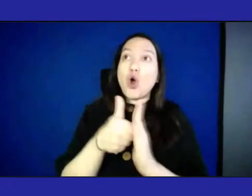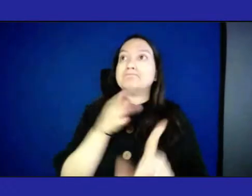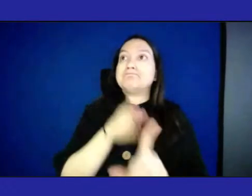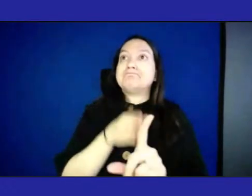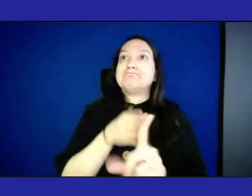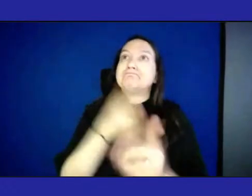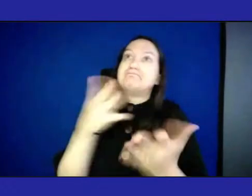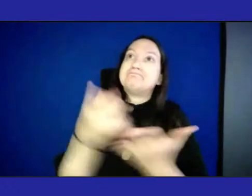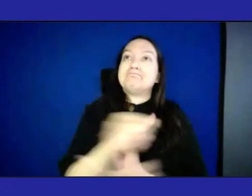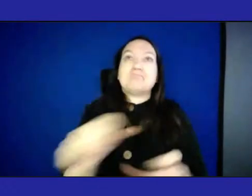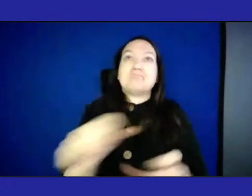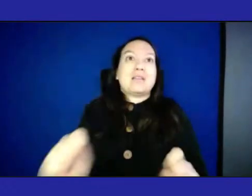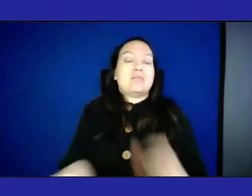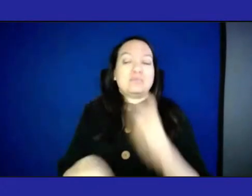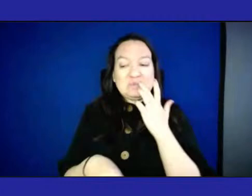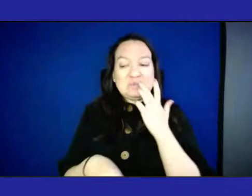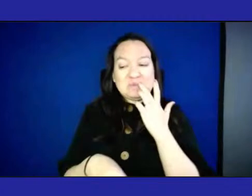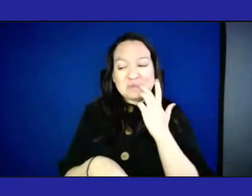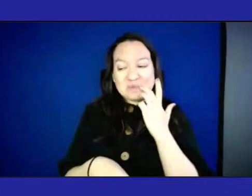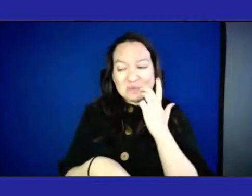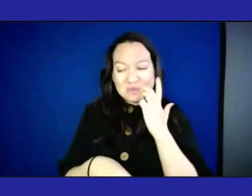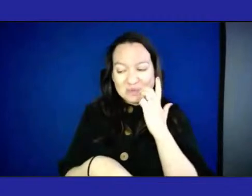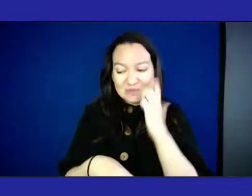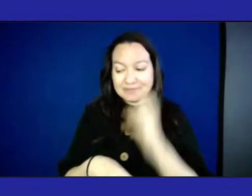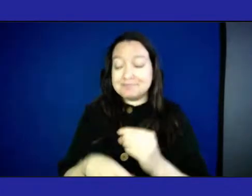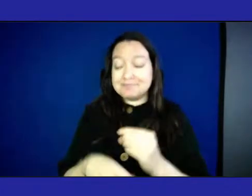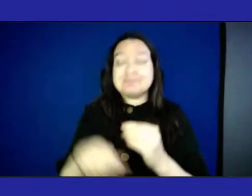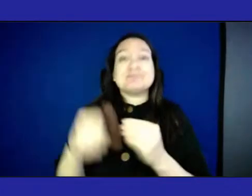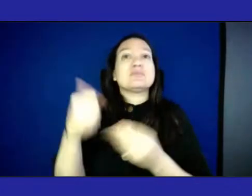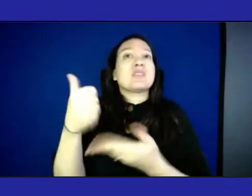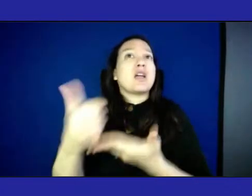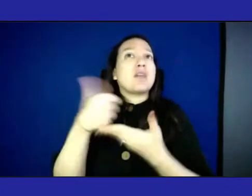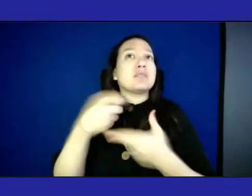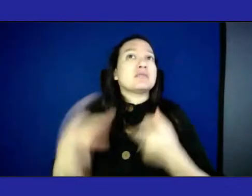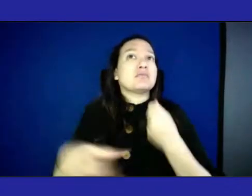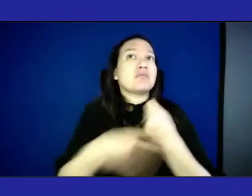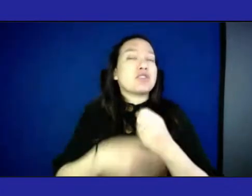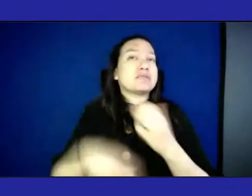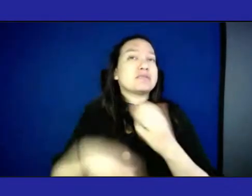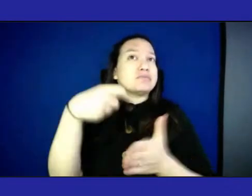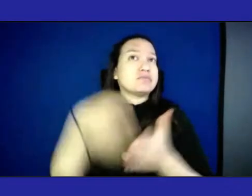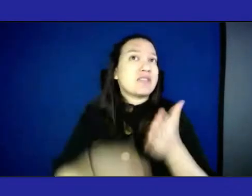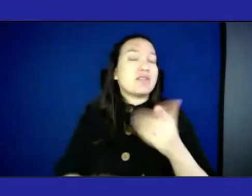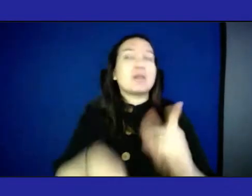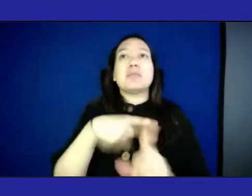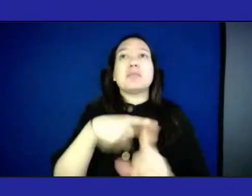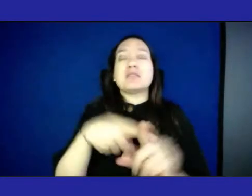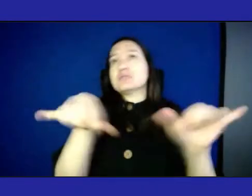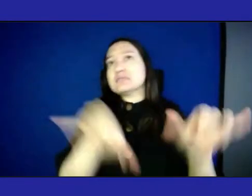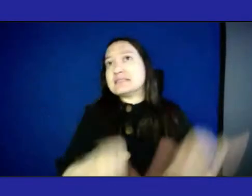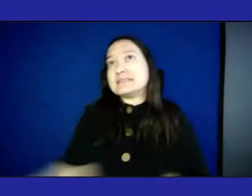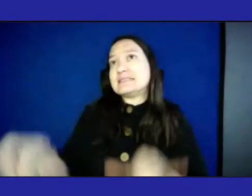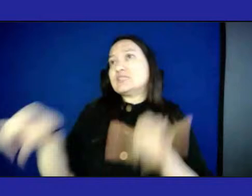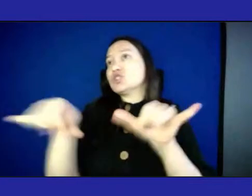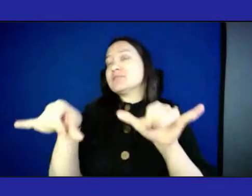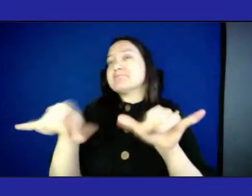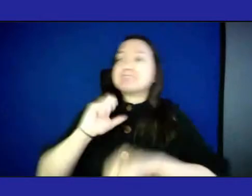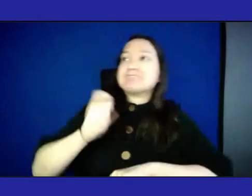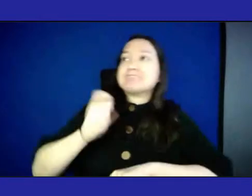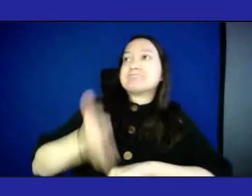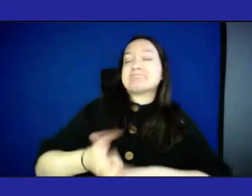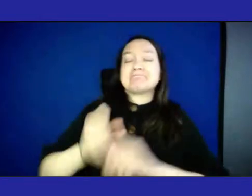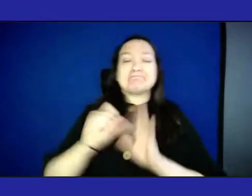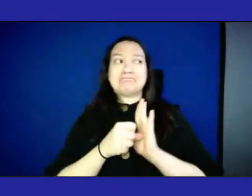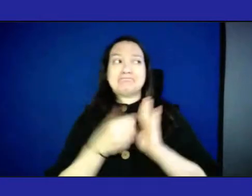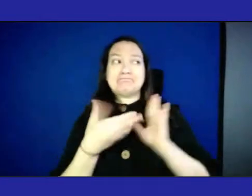advantage of. So it also helps us with cost savings as well as it standardizes our implementation. Just wanted to highlight